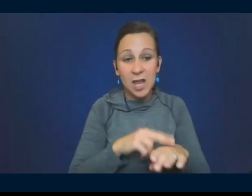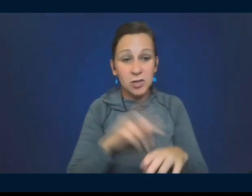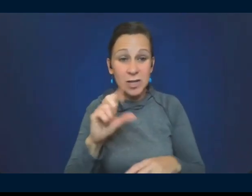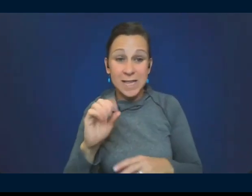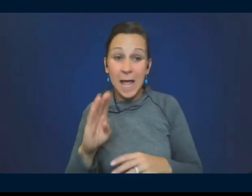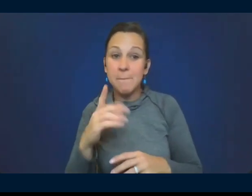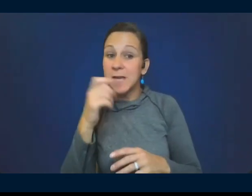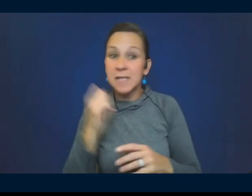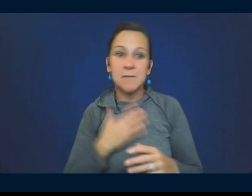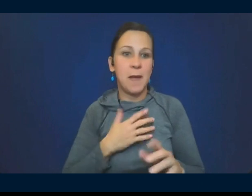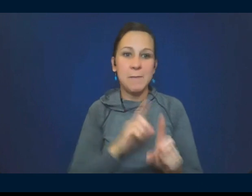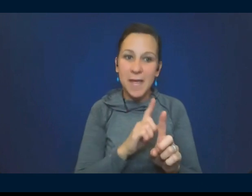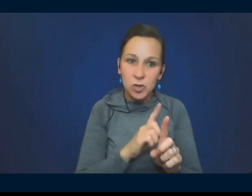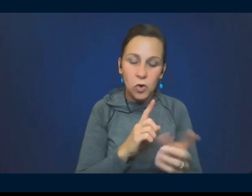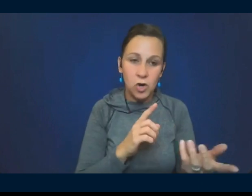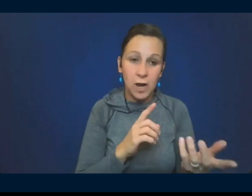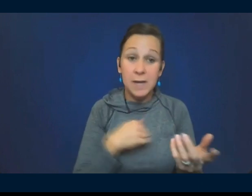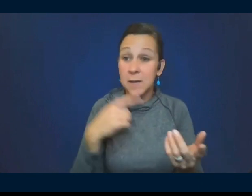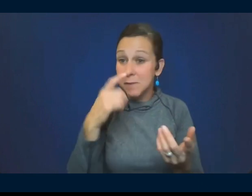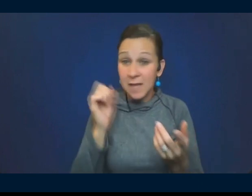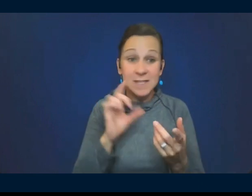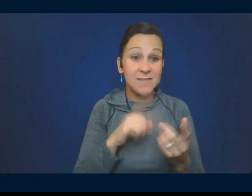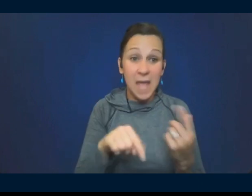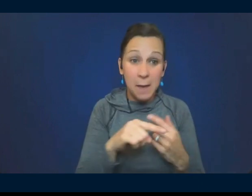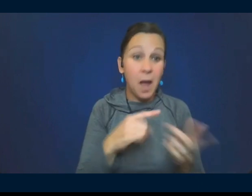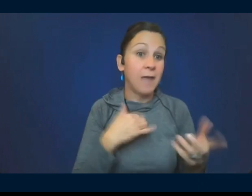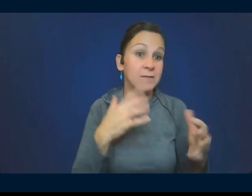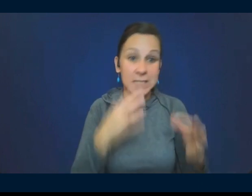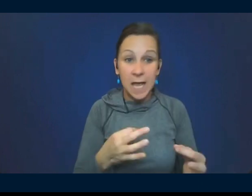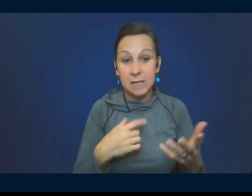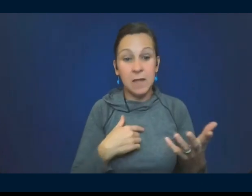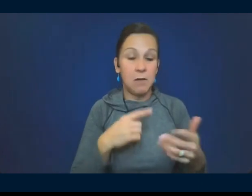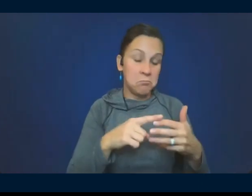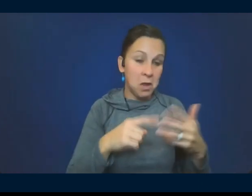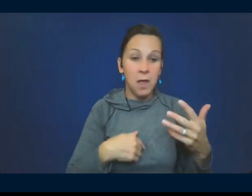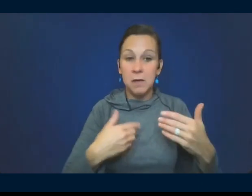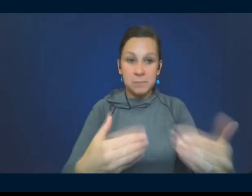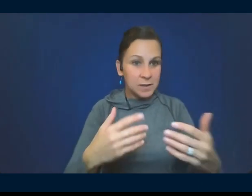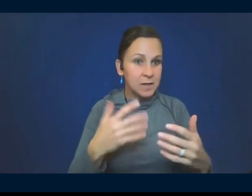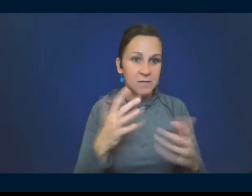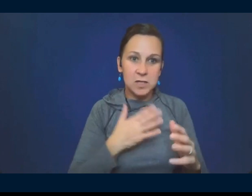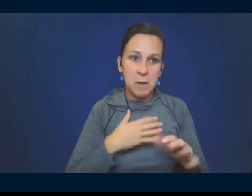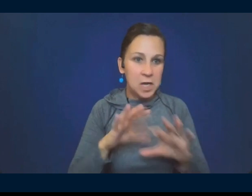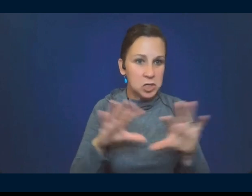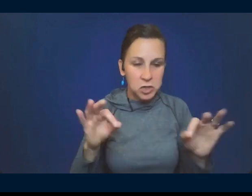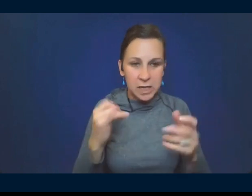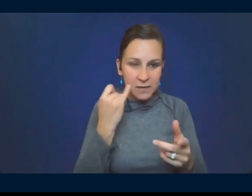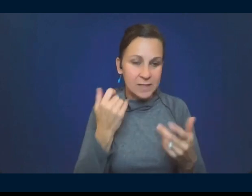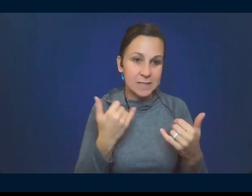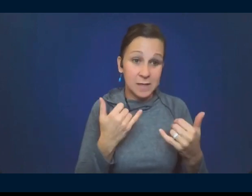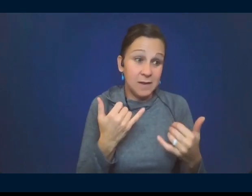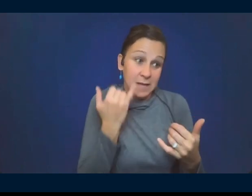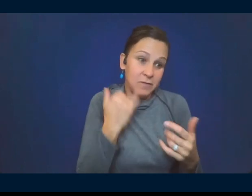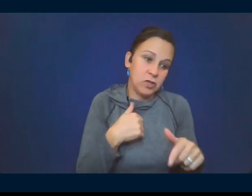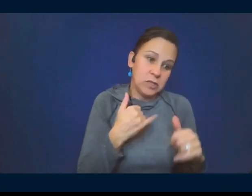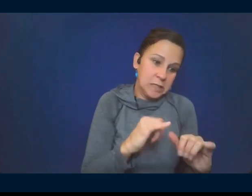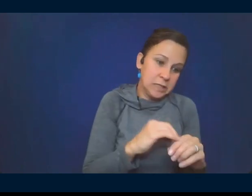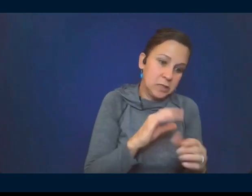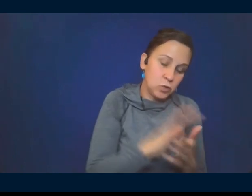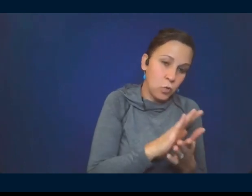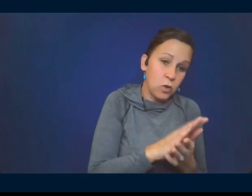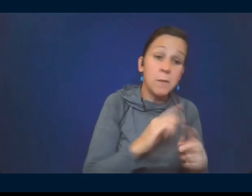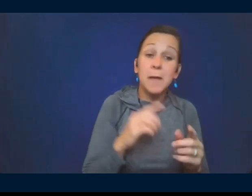mentor. And because of them, I've decided that A, I'm going to, of course, finish my degree if they're still in school. But B,